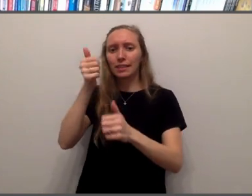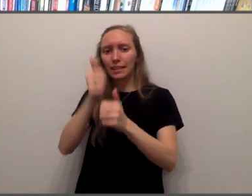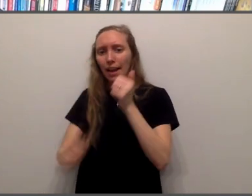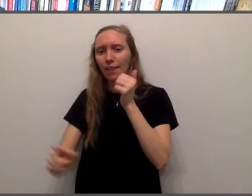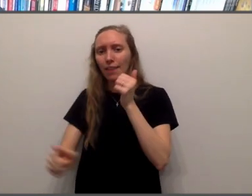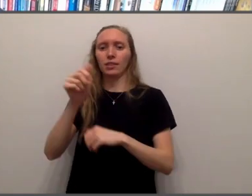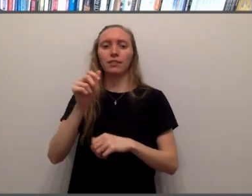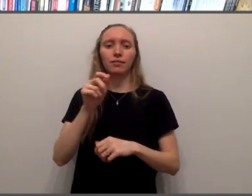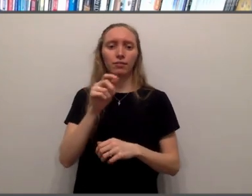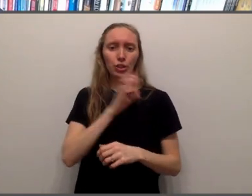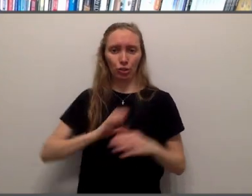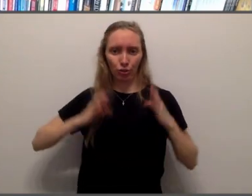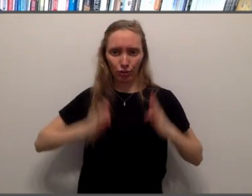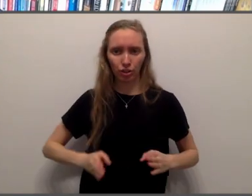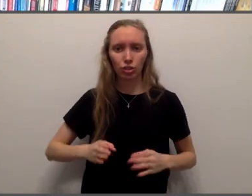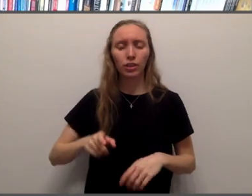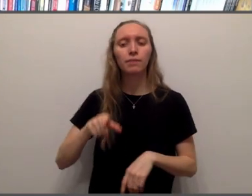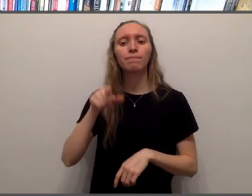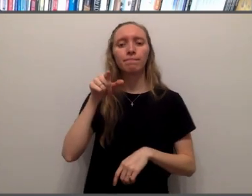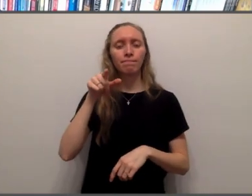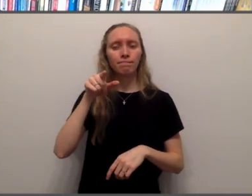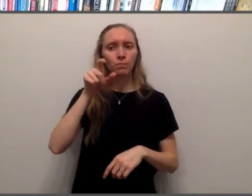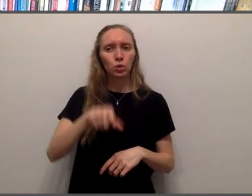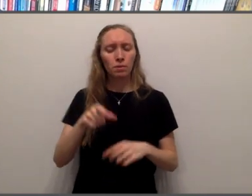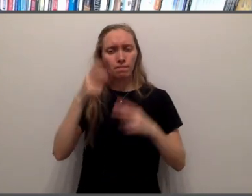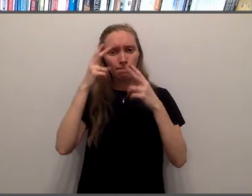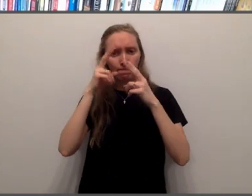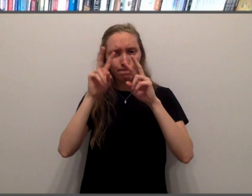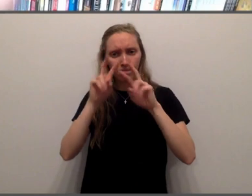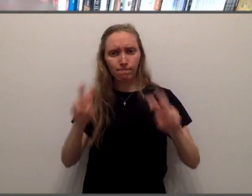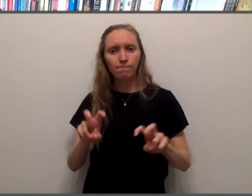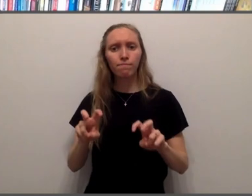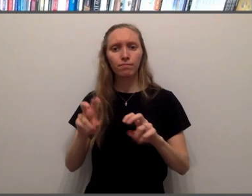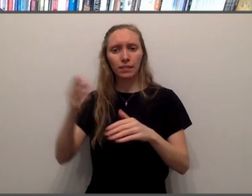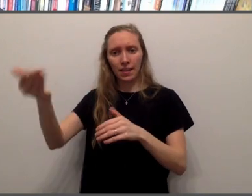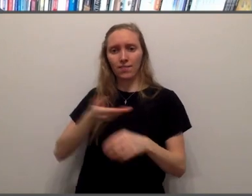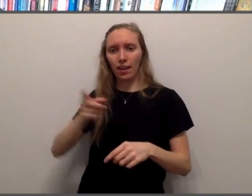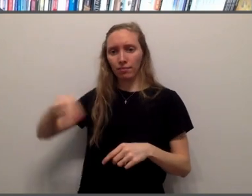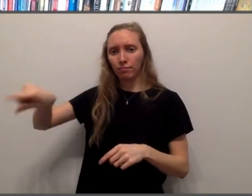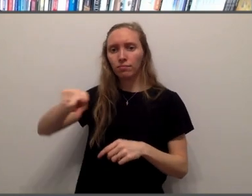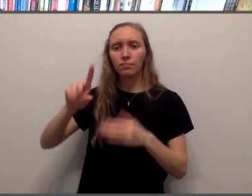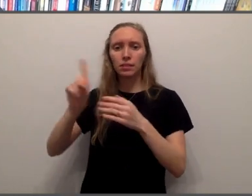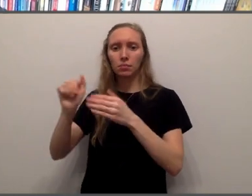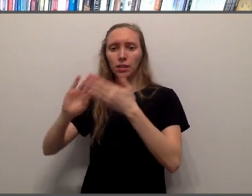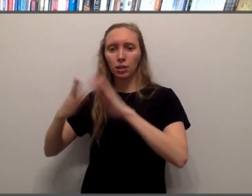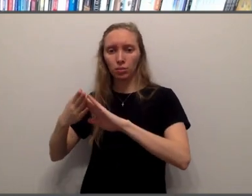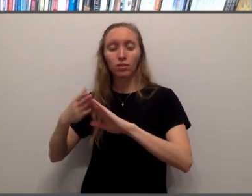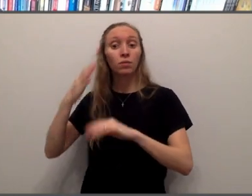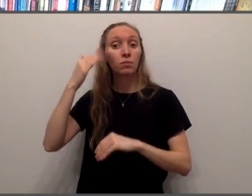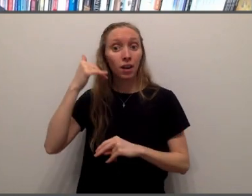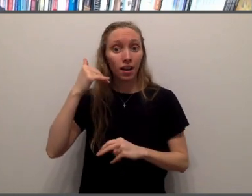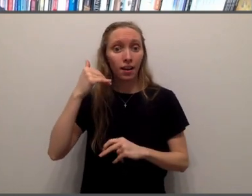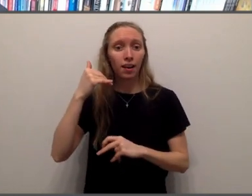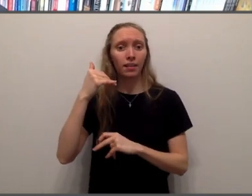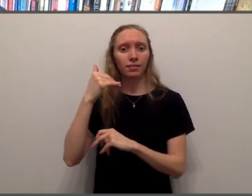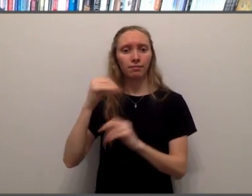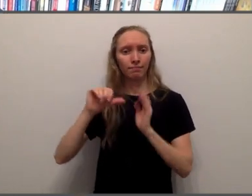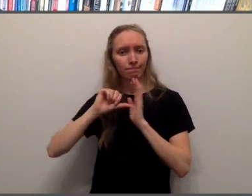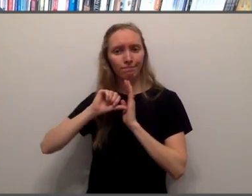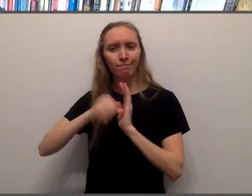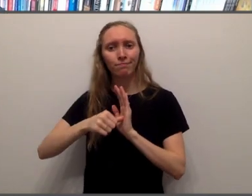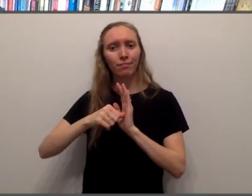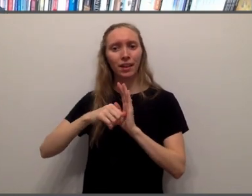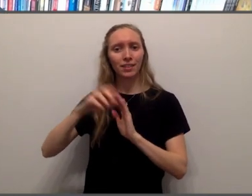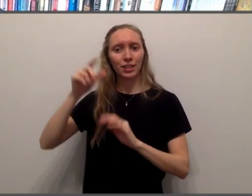reinforces our commitment to the gospel. You know the story in Luke chapter 15, just one chapter away from what I just